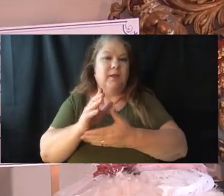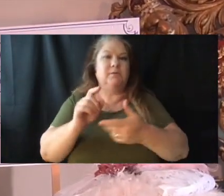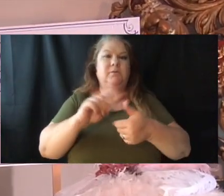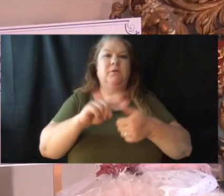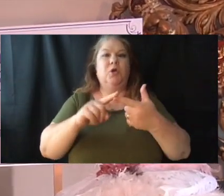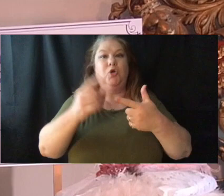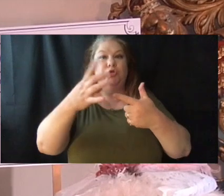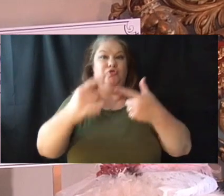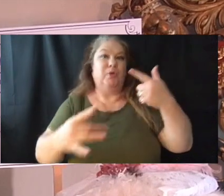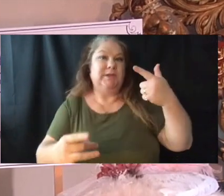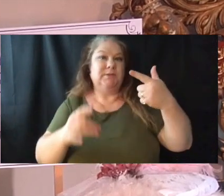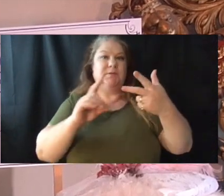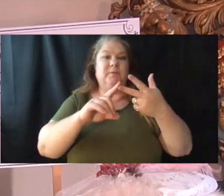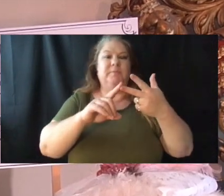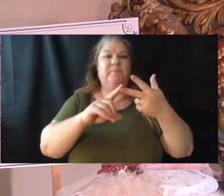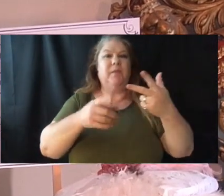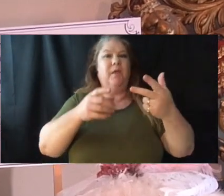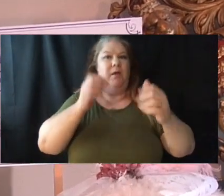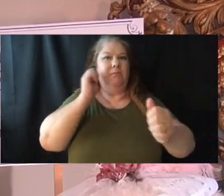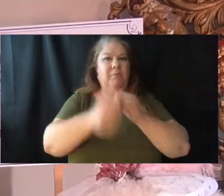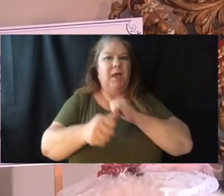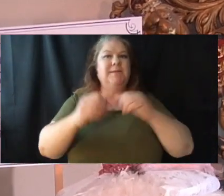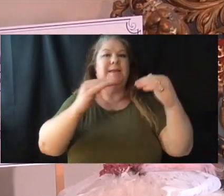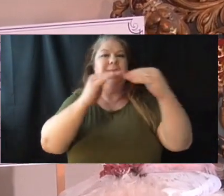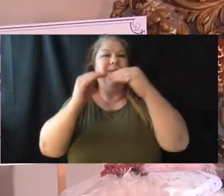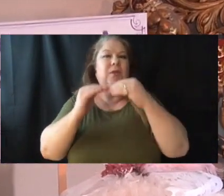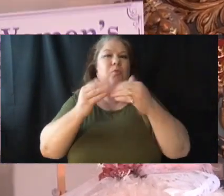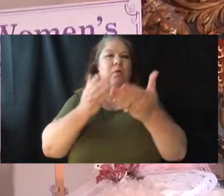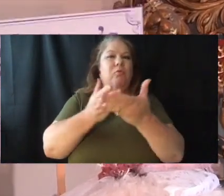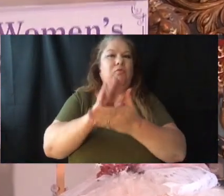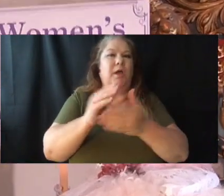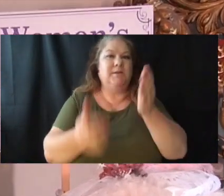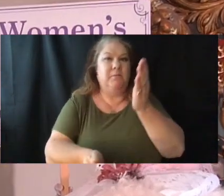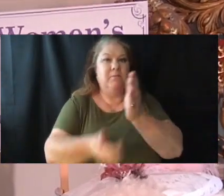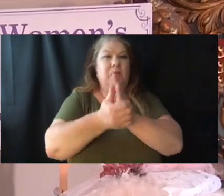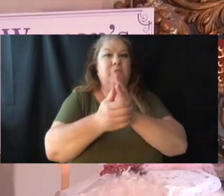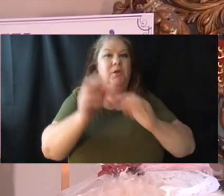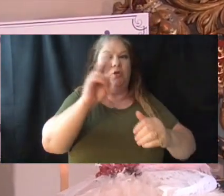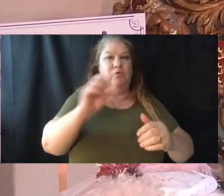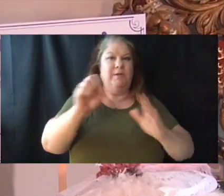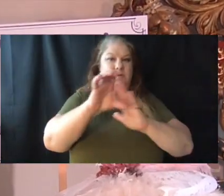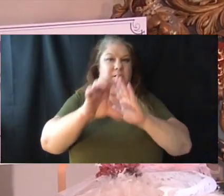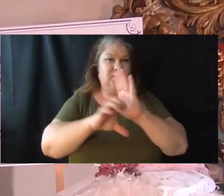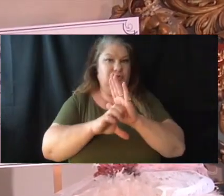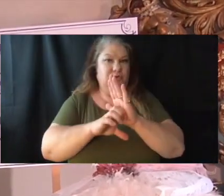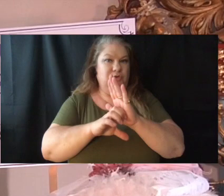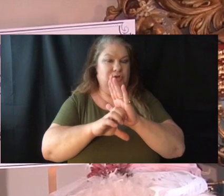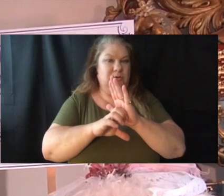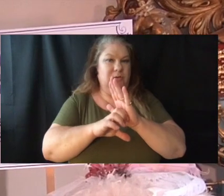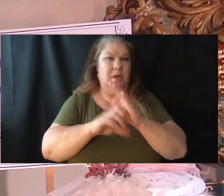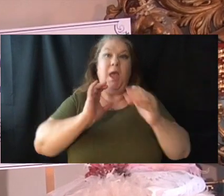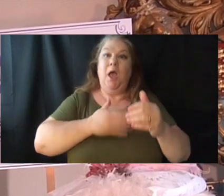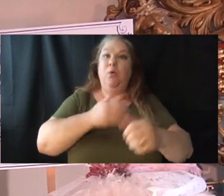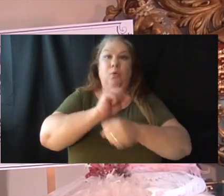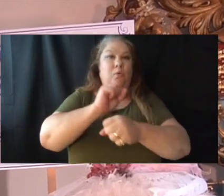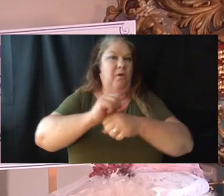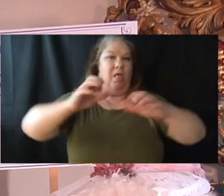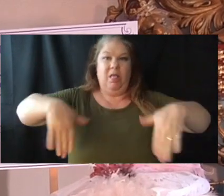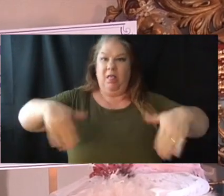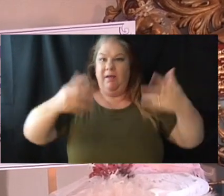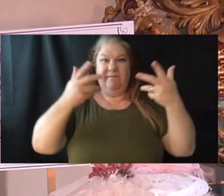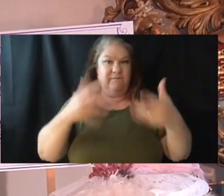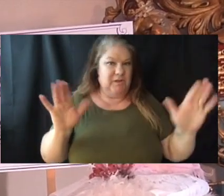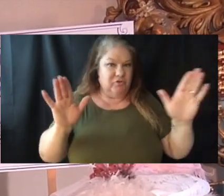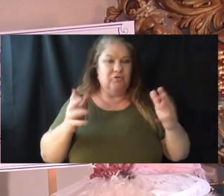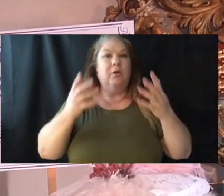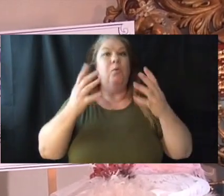the passage of the Equal Rights Amendment to the United States Constitution. Our work is unfinished. We